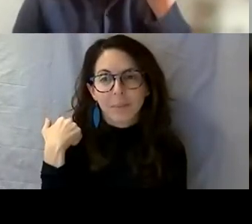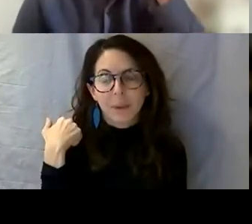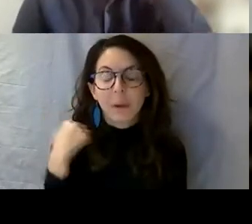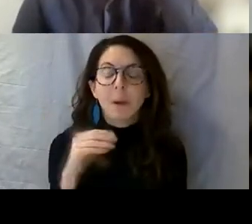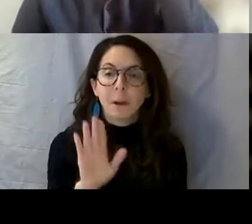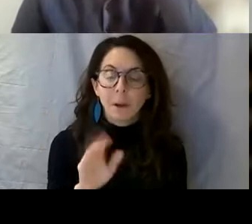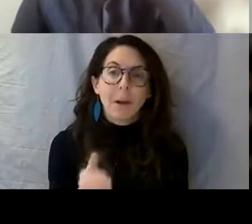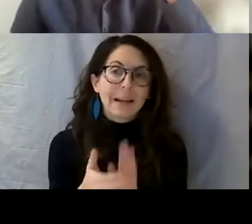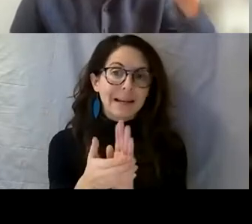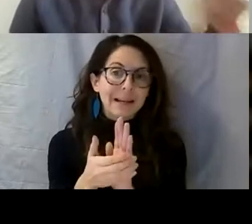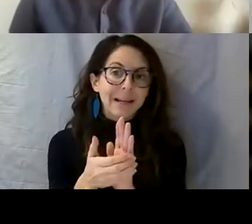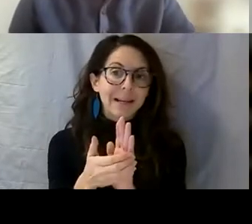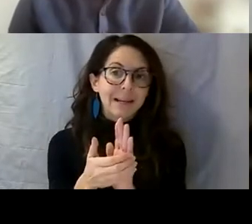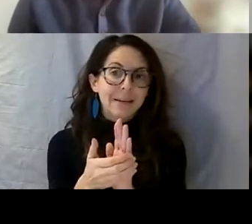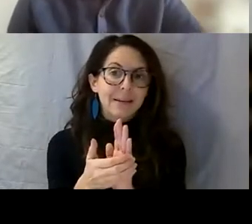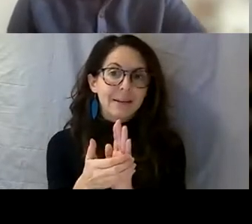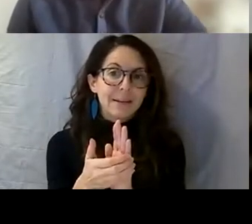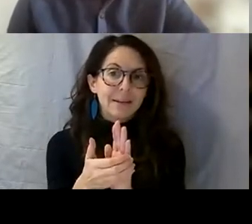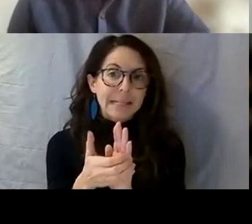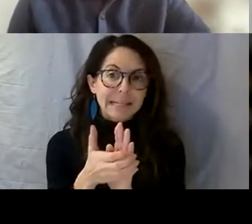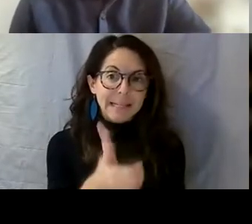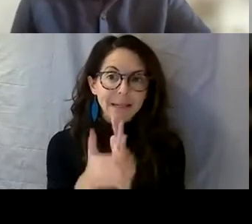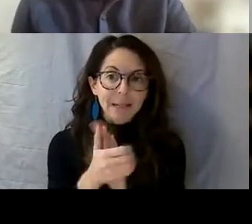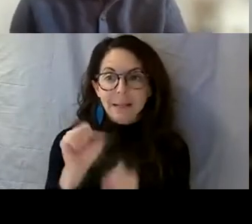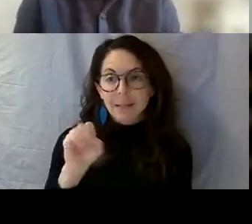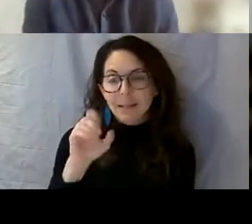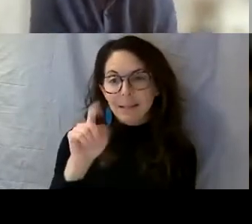set, the calls on